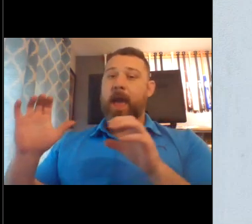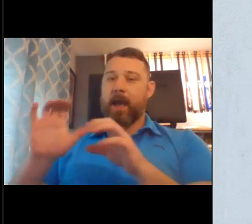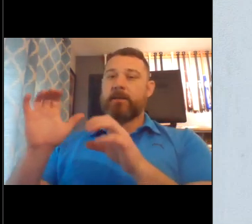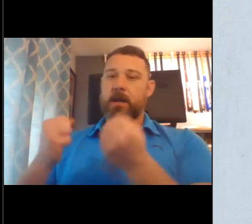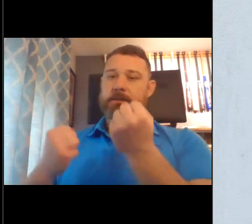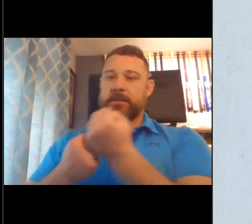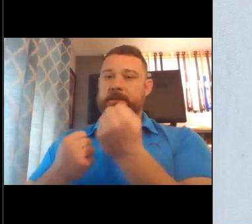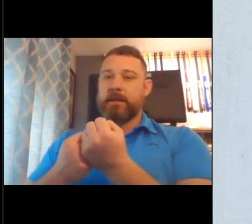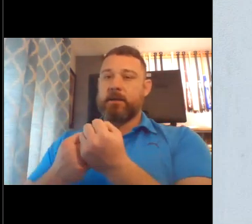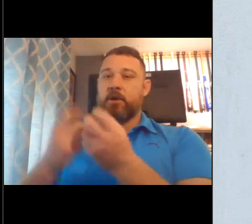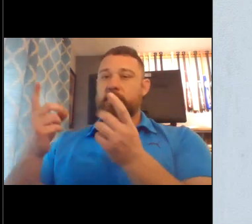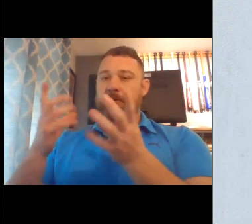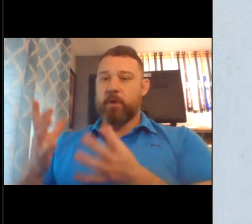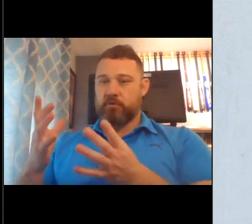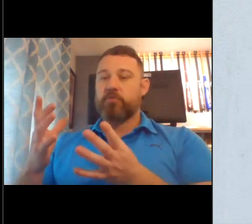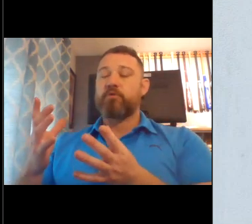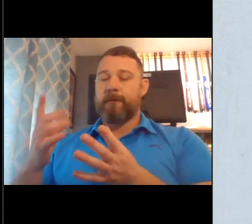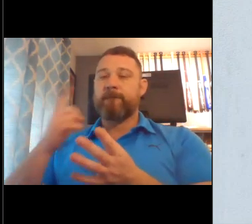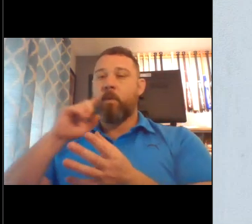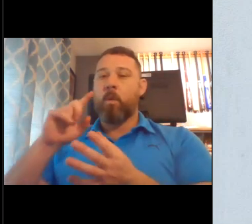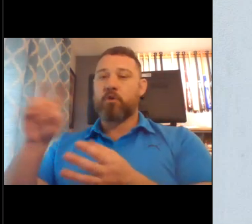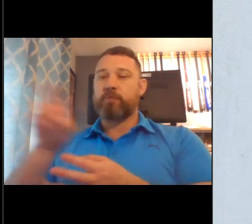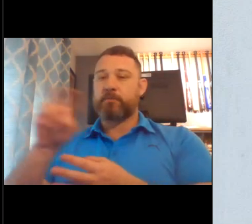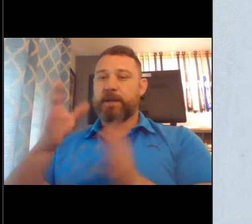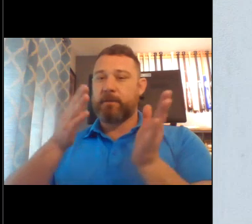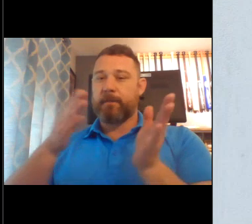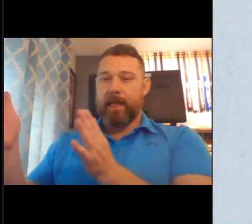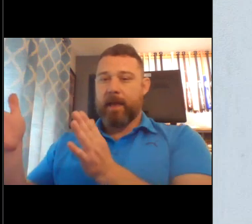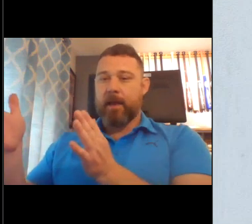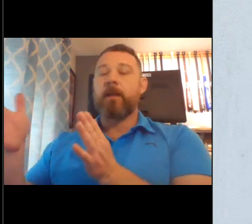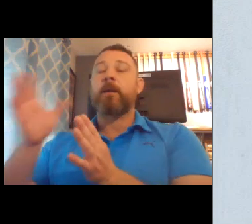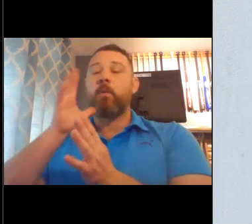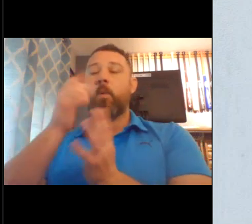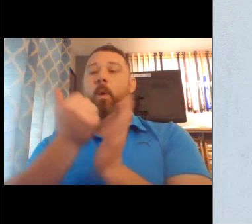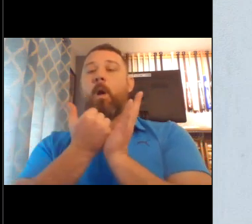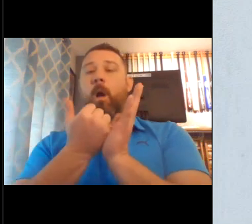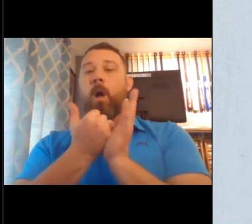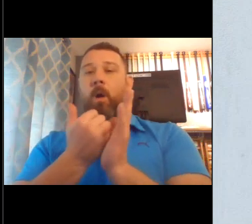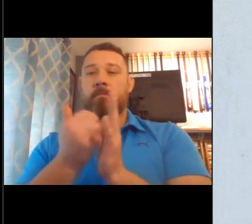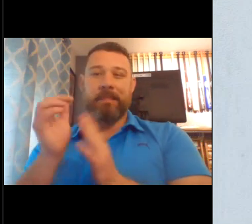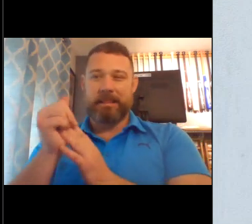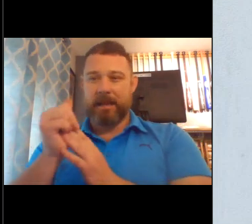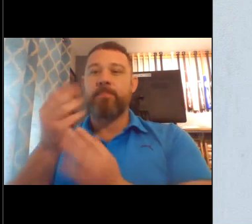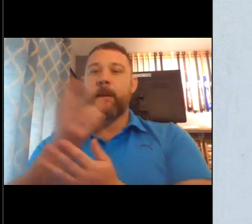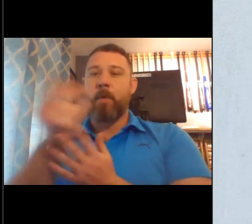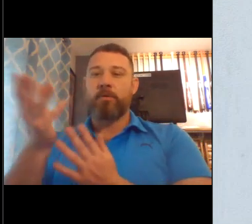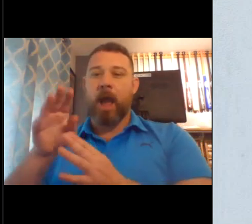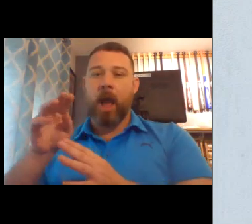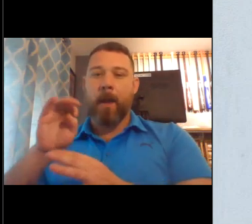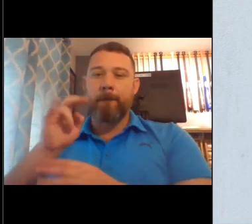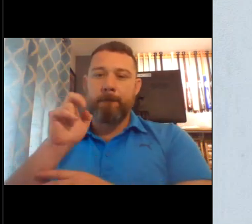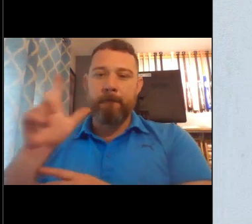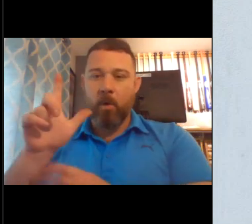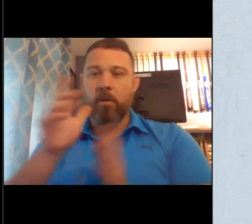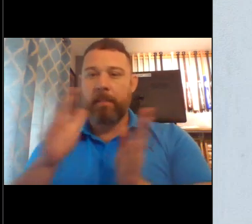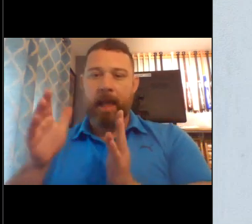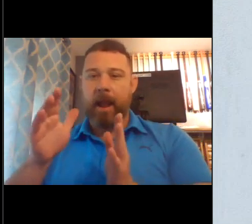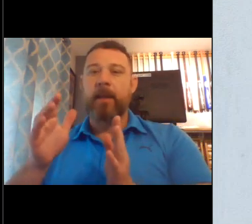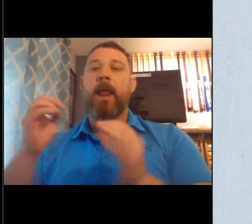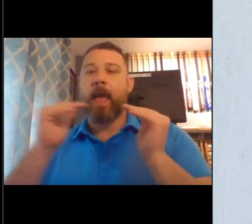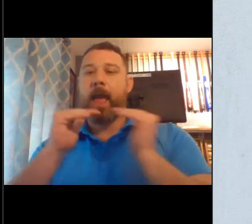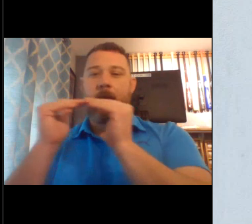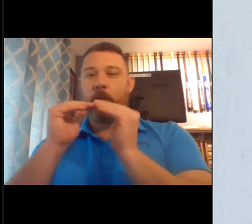Director for Transportation Planning, where she will help lead the Commission's multimodal planning and equity work. Sherry joined the Commission in